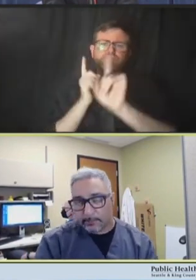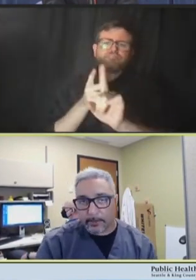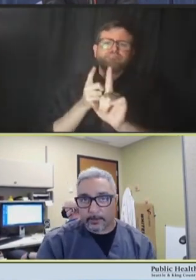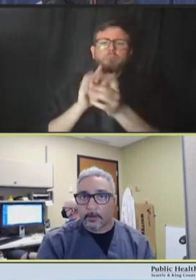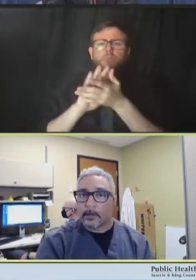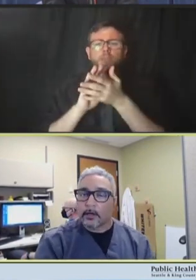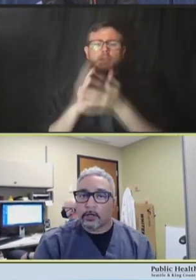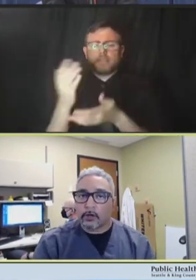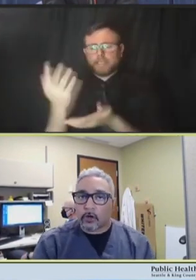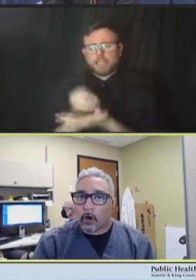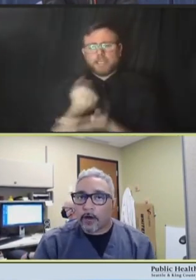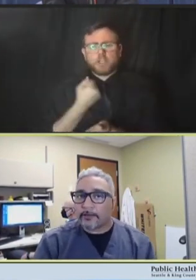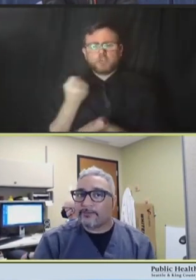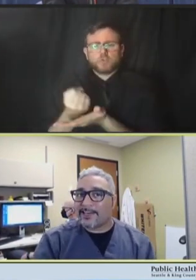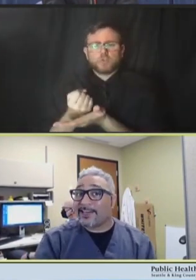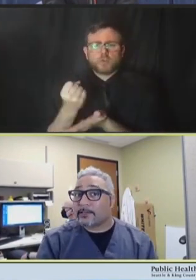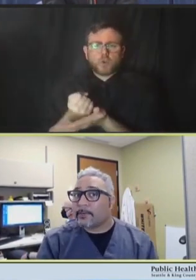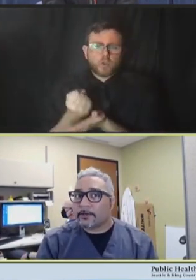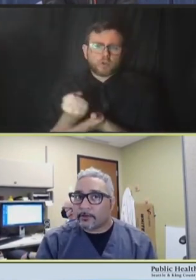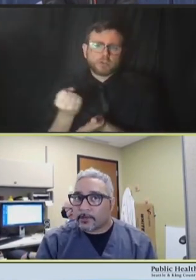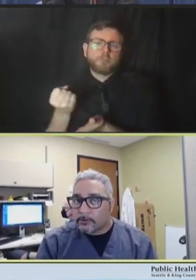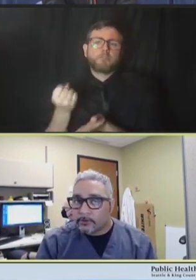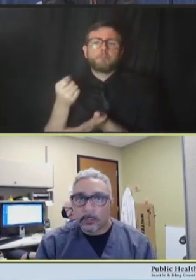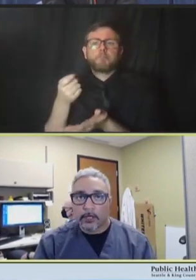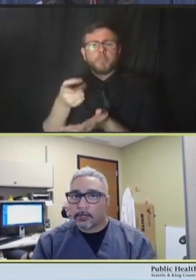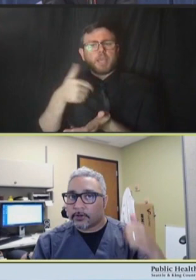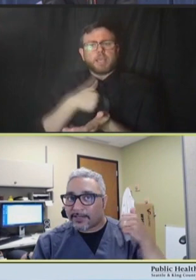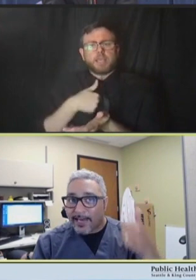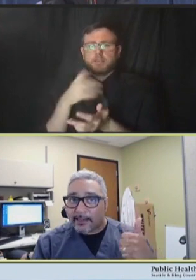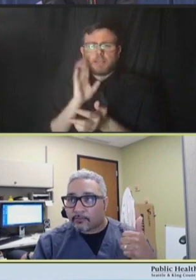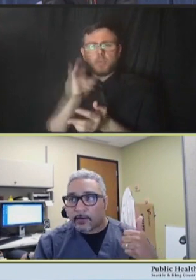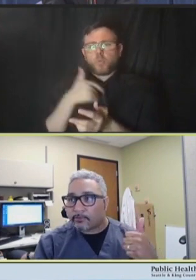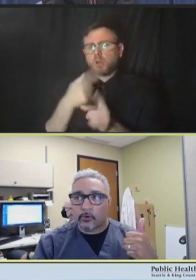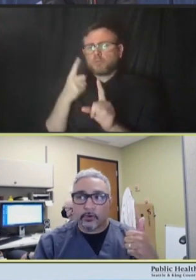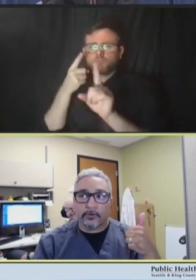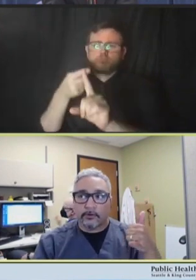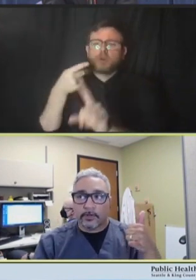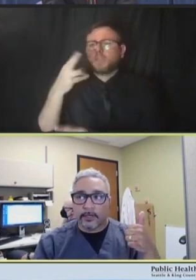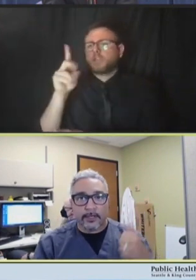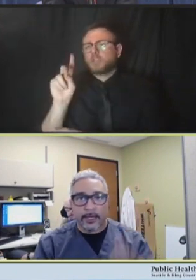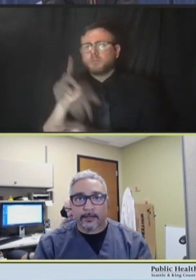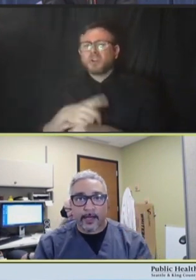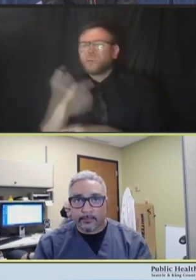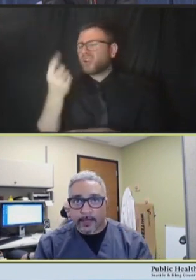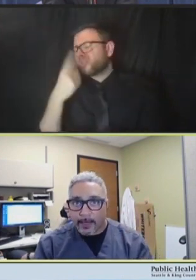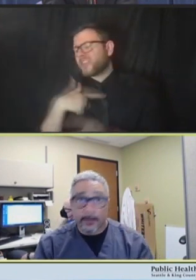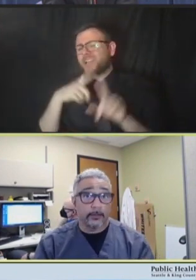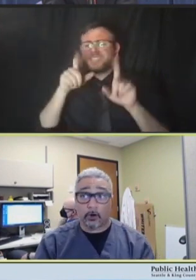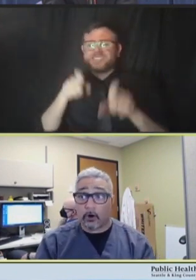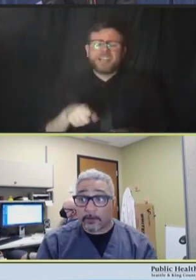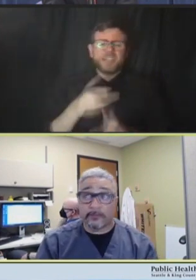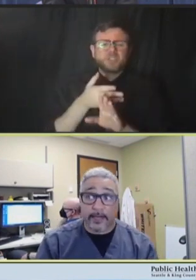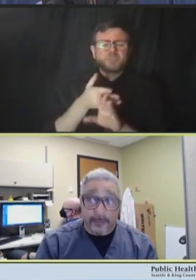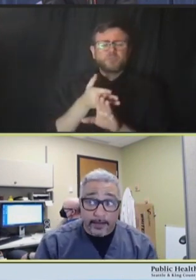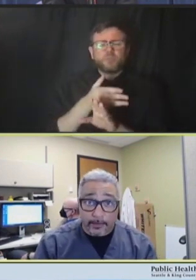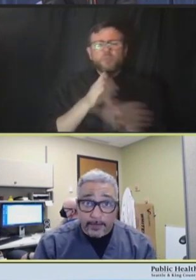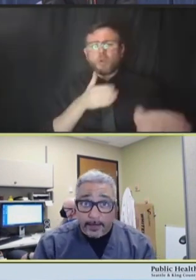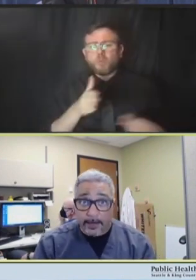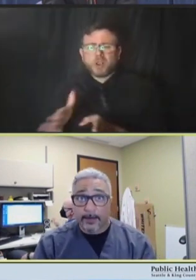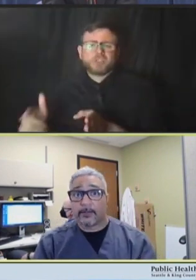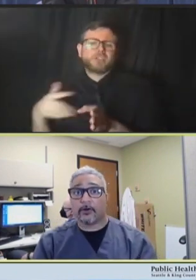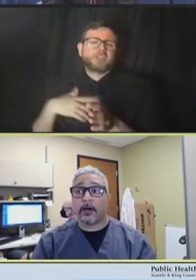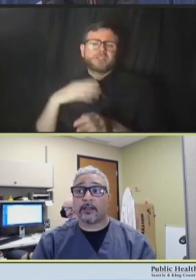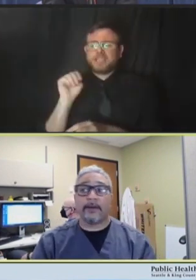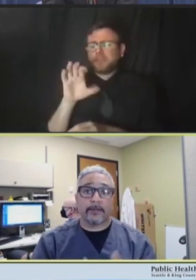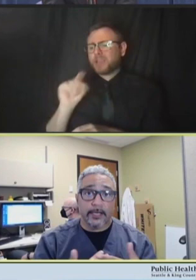just say medicine, the costs of getting into medicine are huge. The test prep courses you need to take the MCAT, the cost of taking the